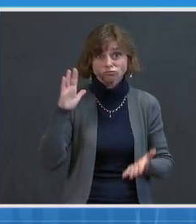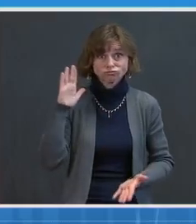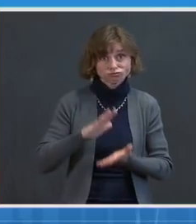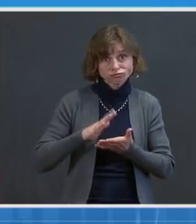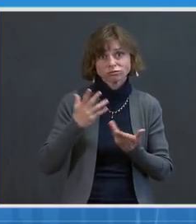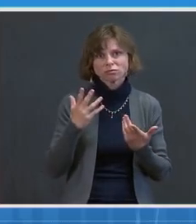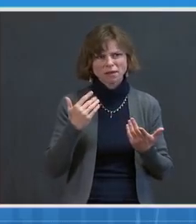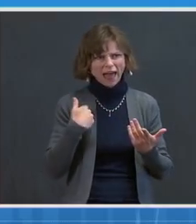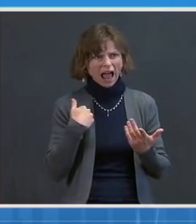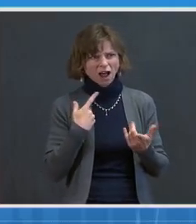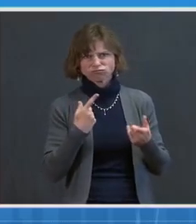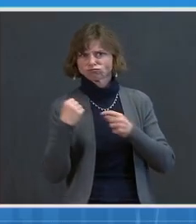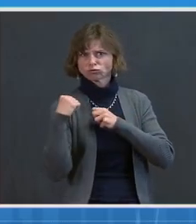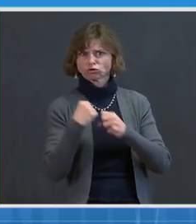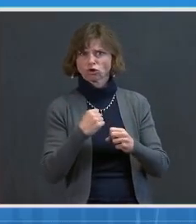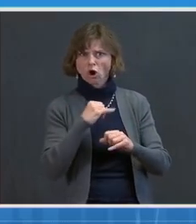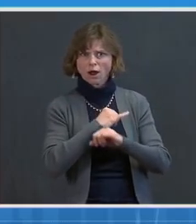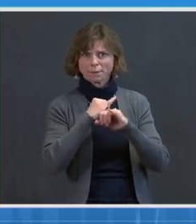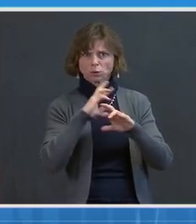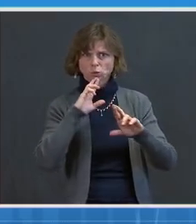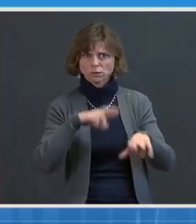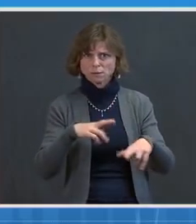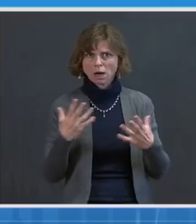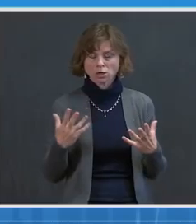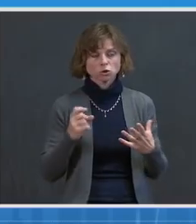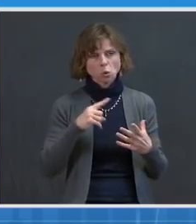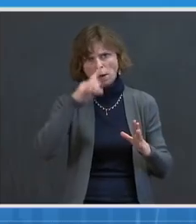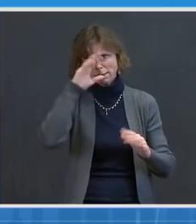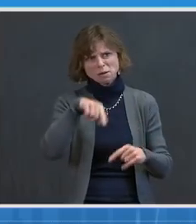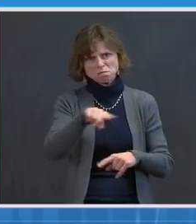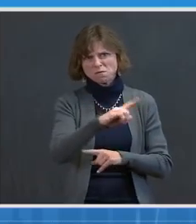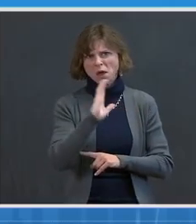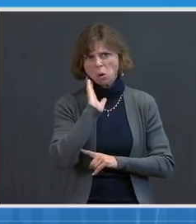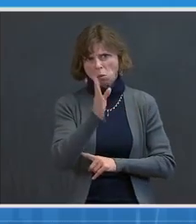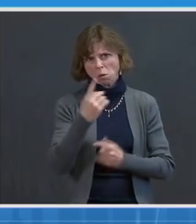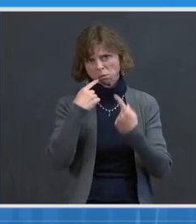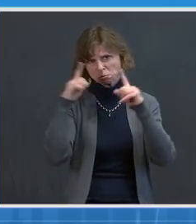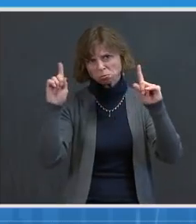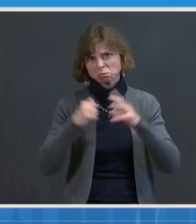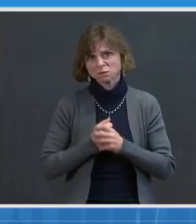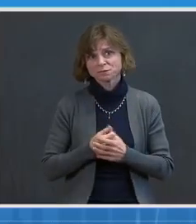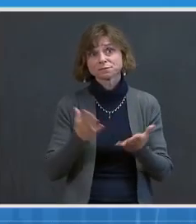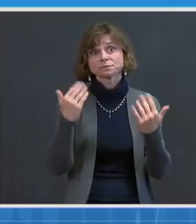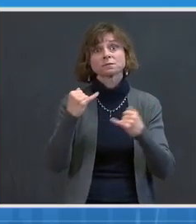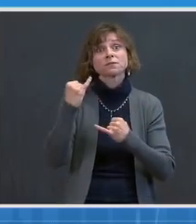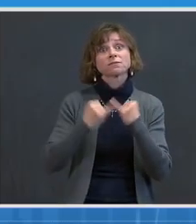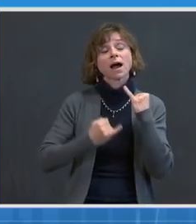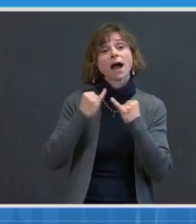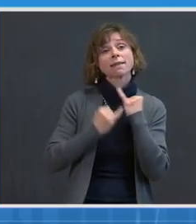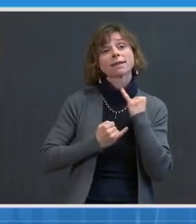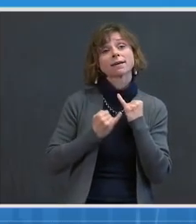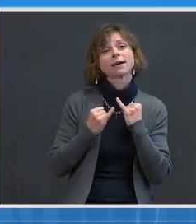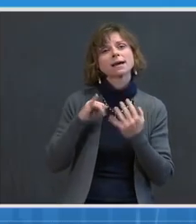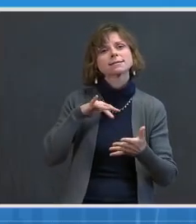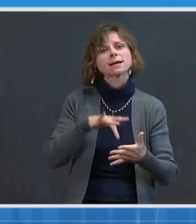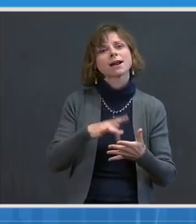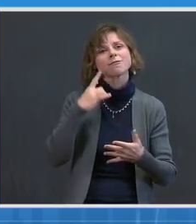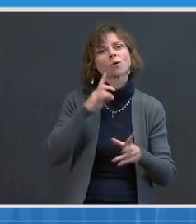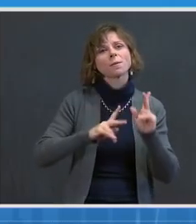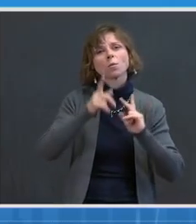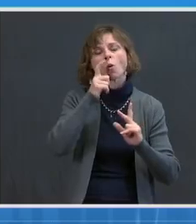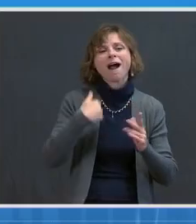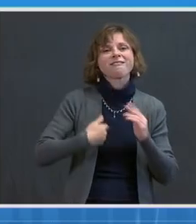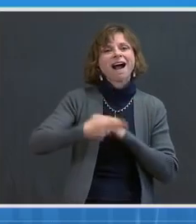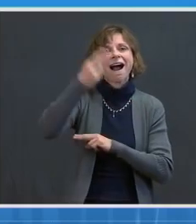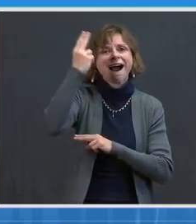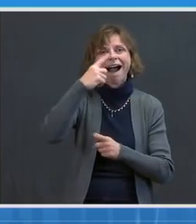intact immune response. So we would expect that they would do quite well. And then finally, studies on highly allergic individuals